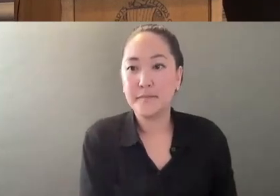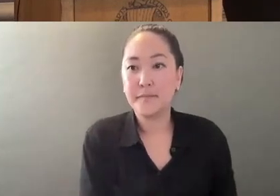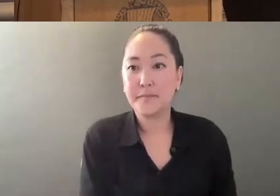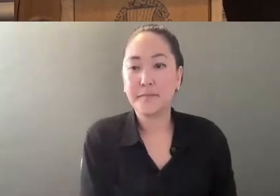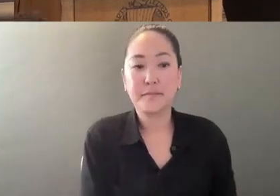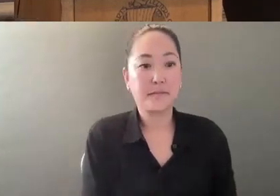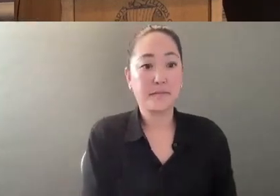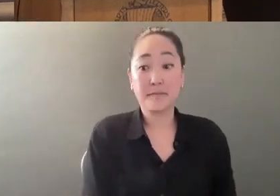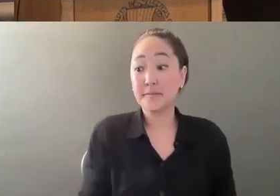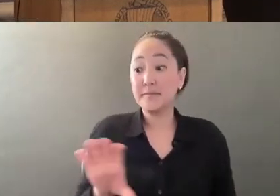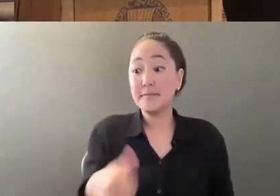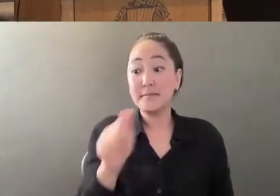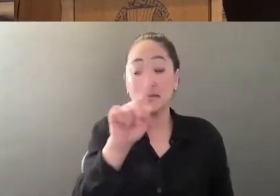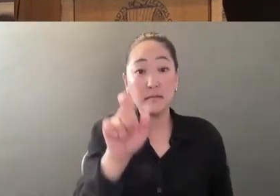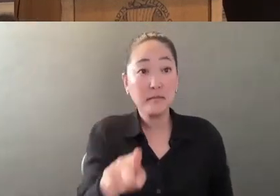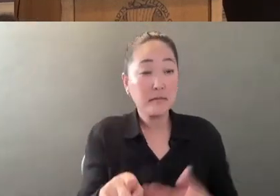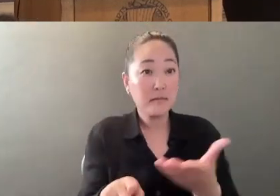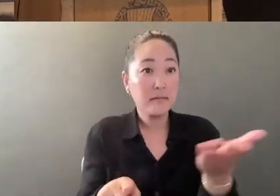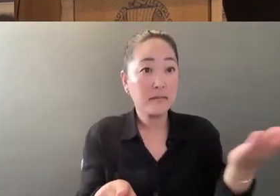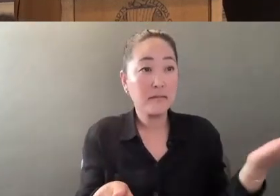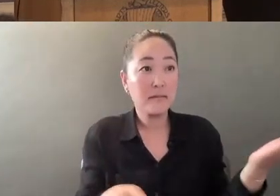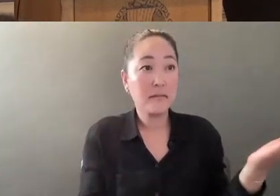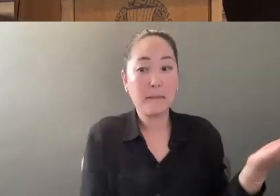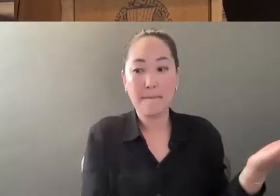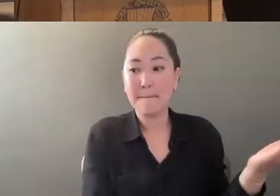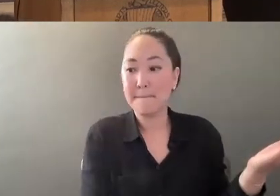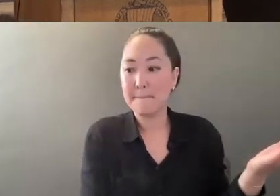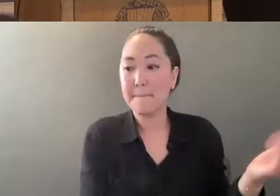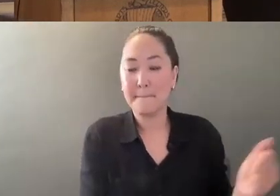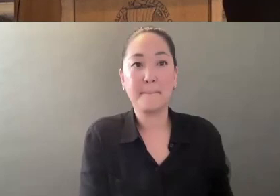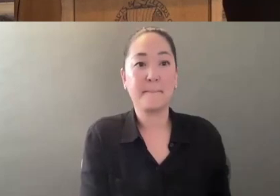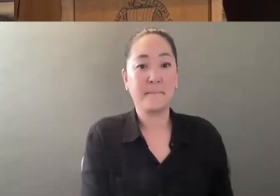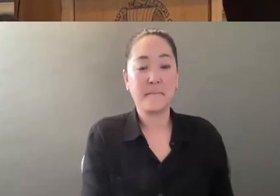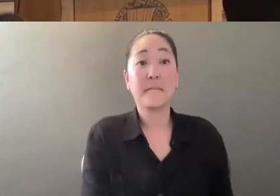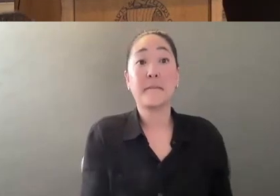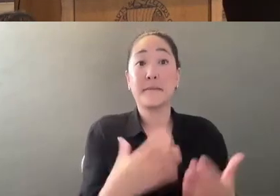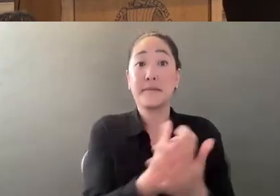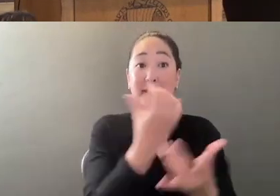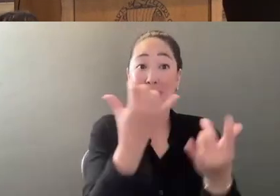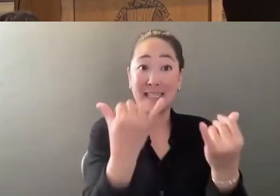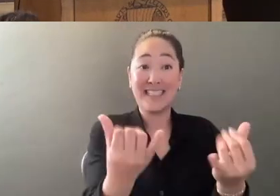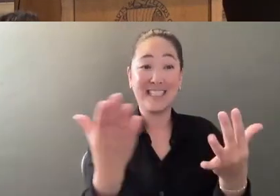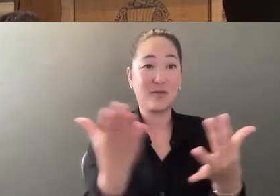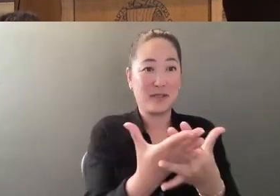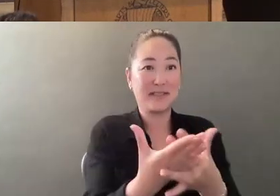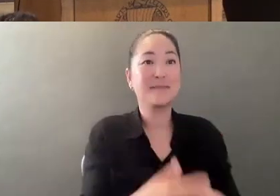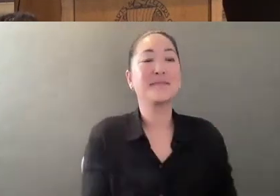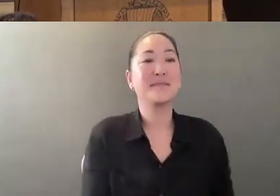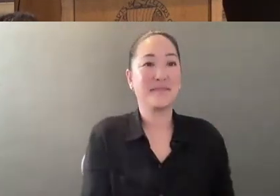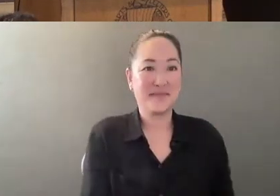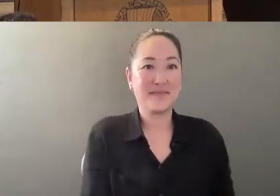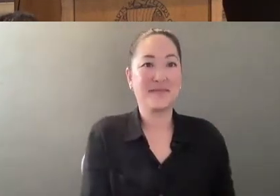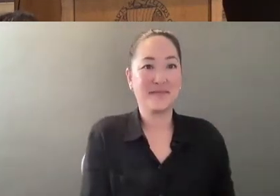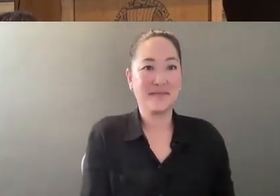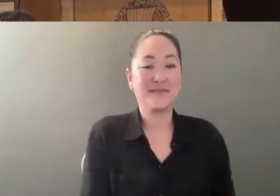Other questions? All right. It is time for a break. I'd like to say thank you